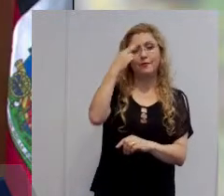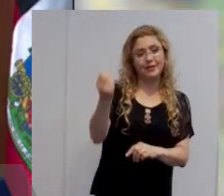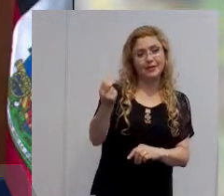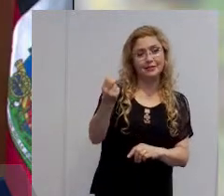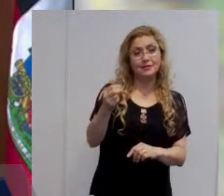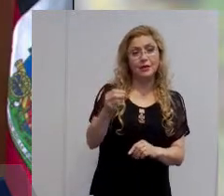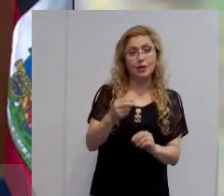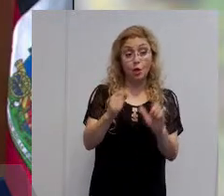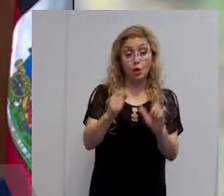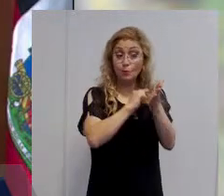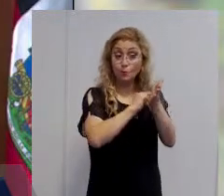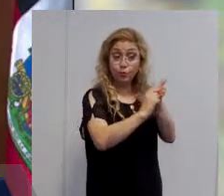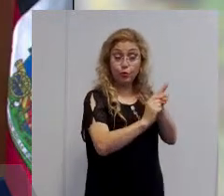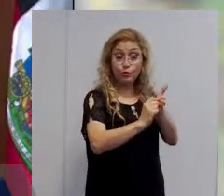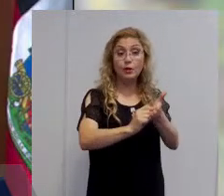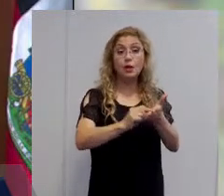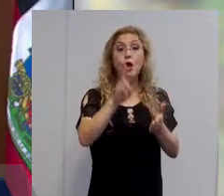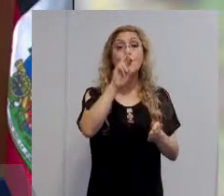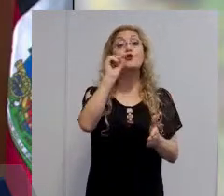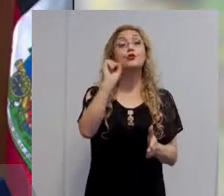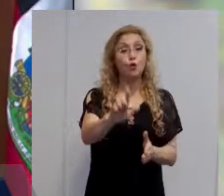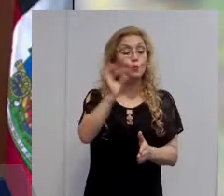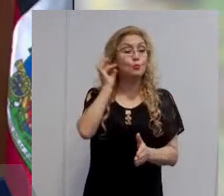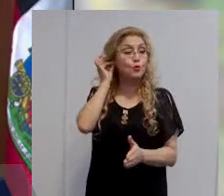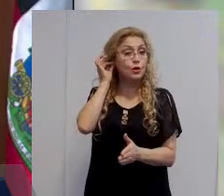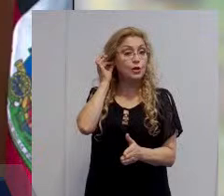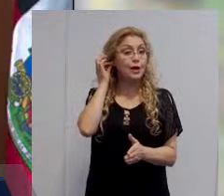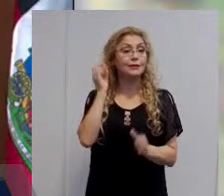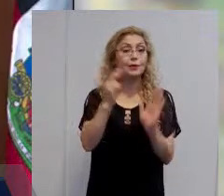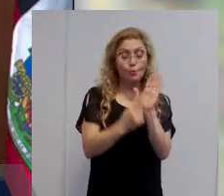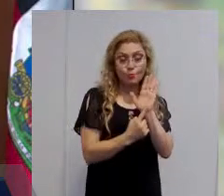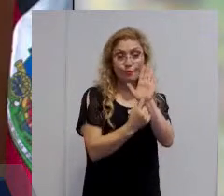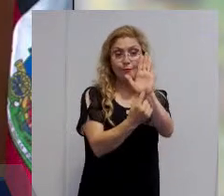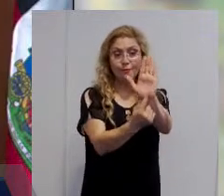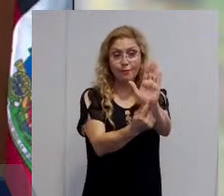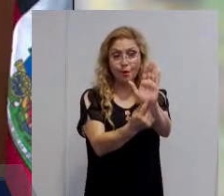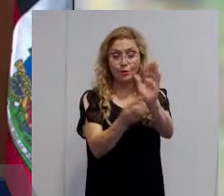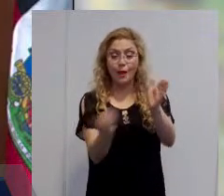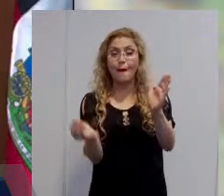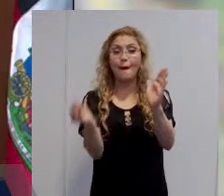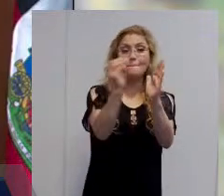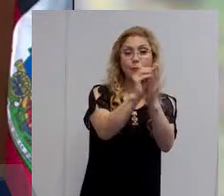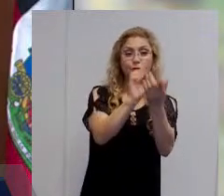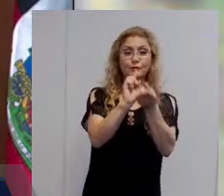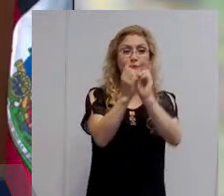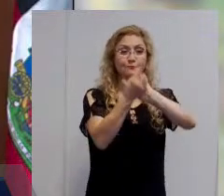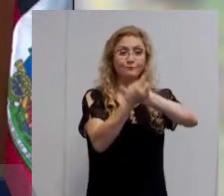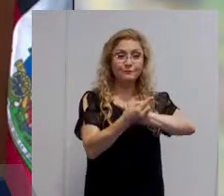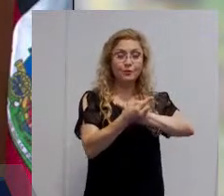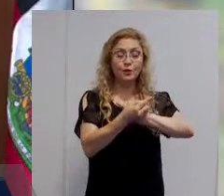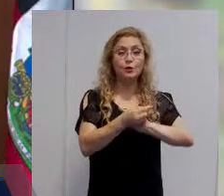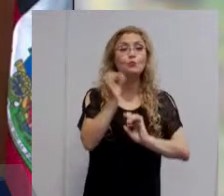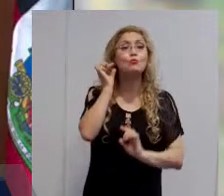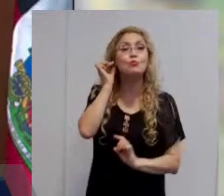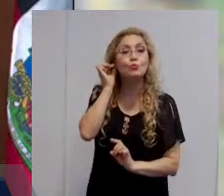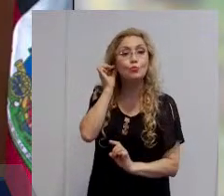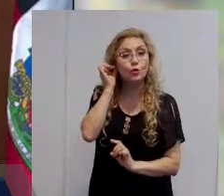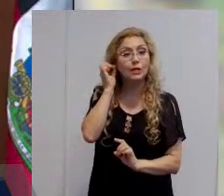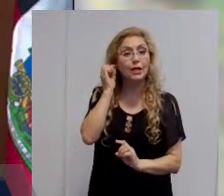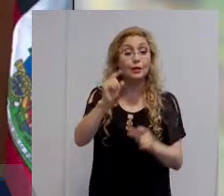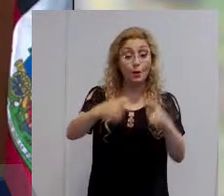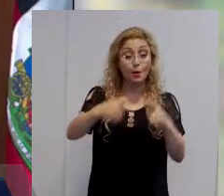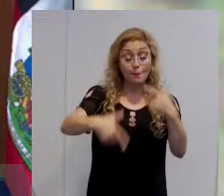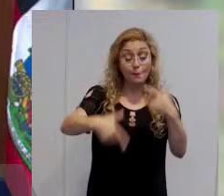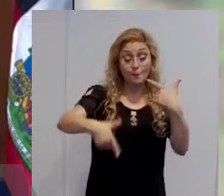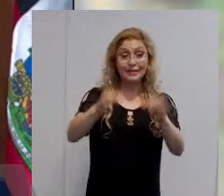today. Highlighting the role of rural women working on making visible the transformative contribution by rural